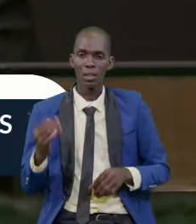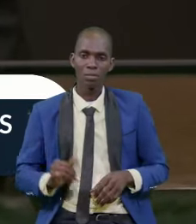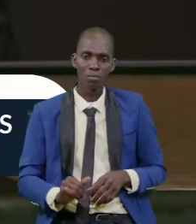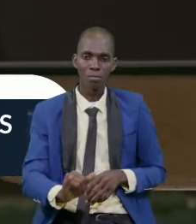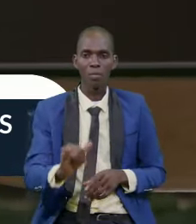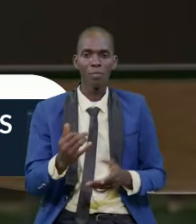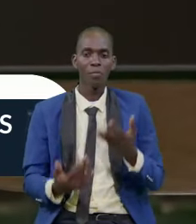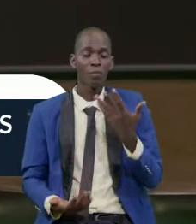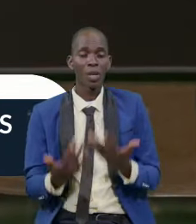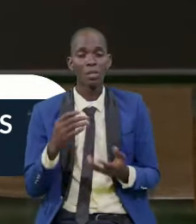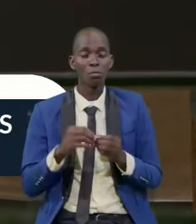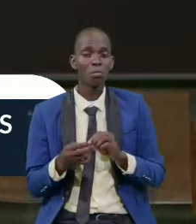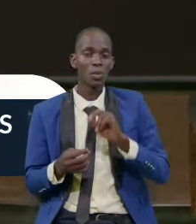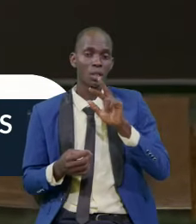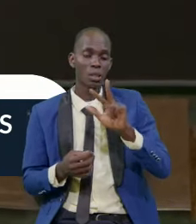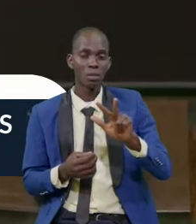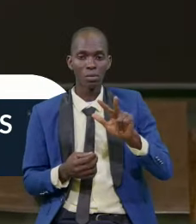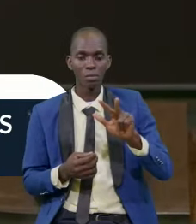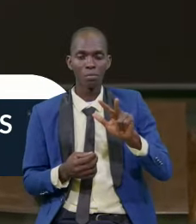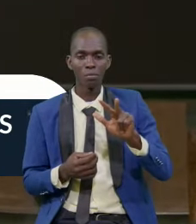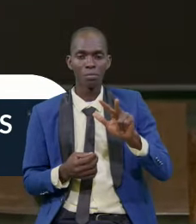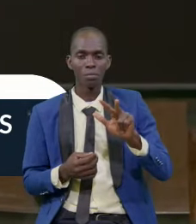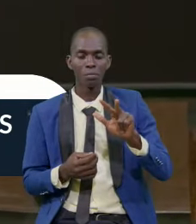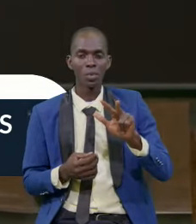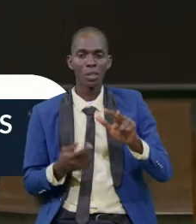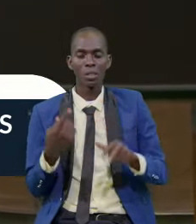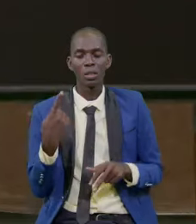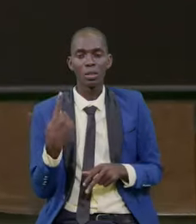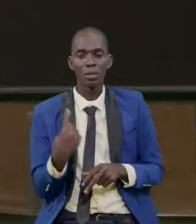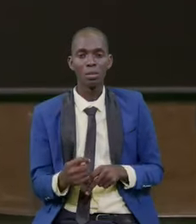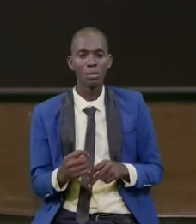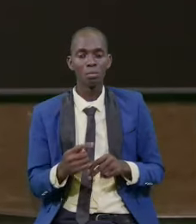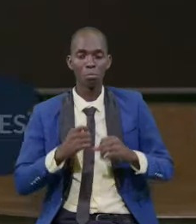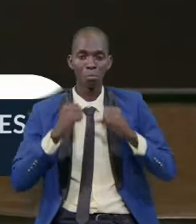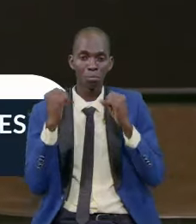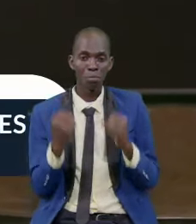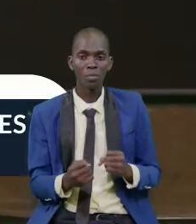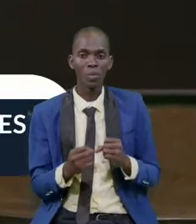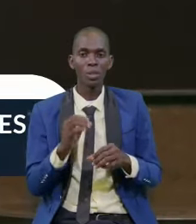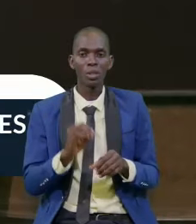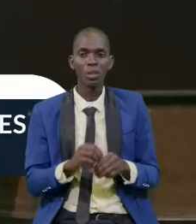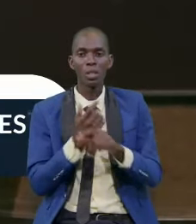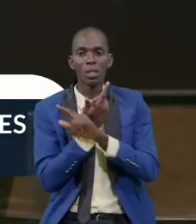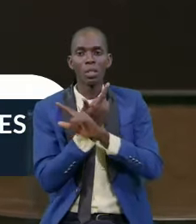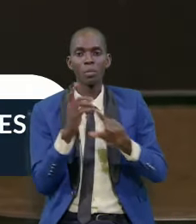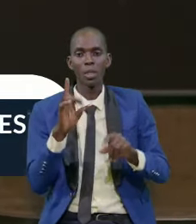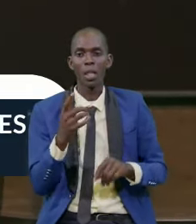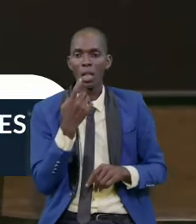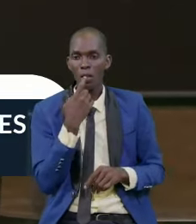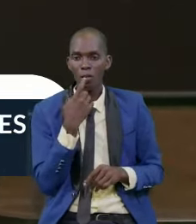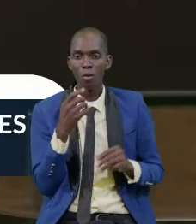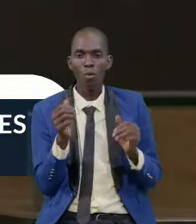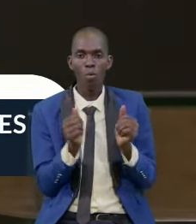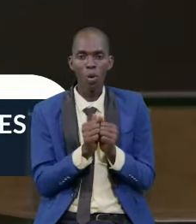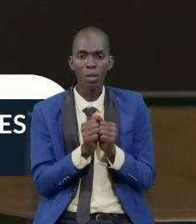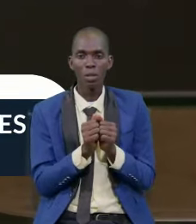three, we have the dynamite in liberated tongues